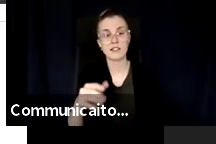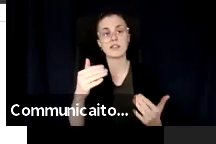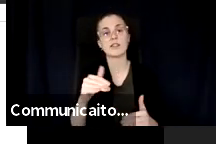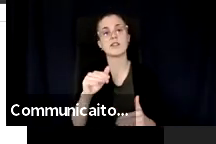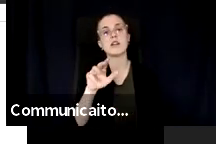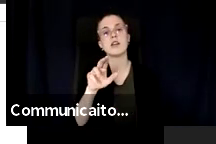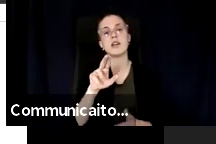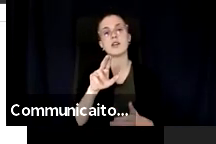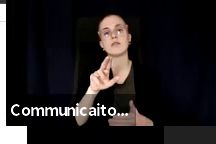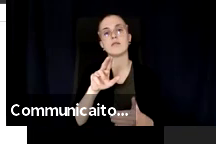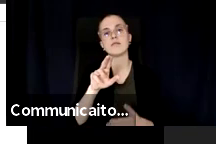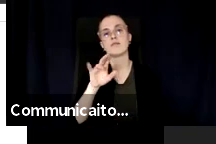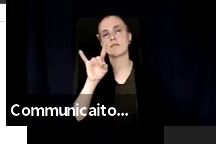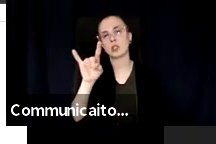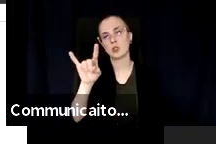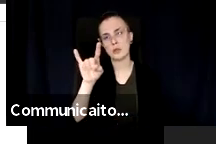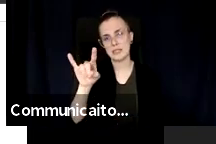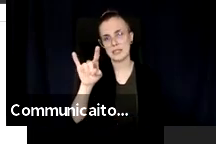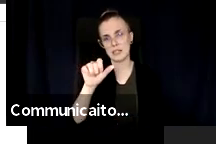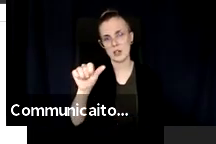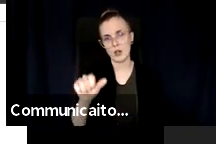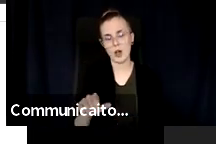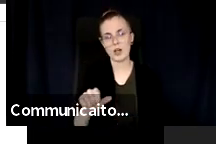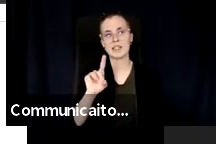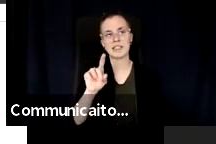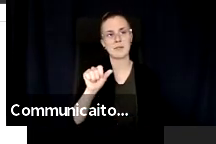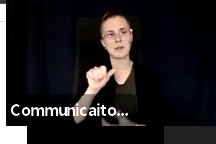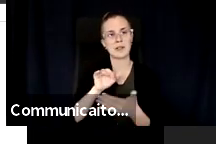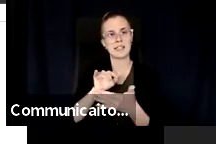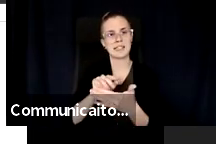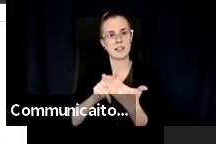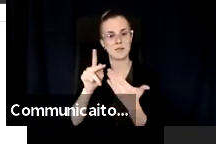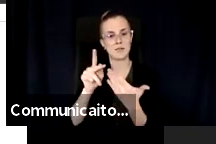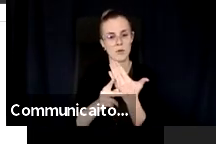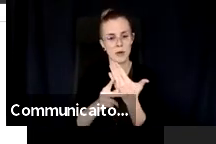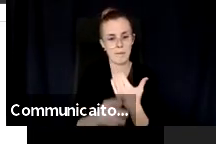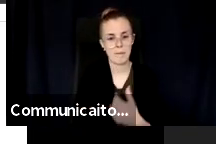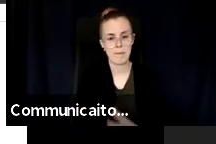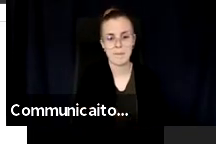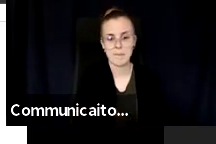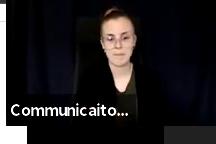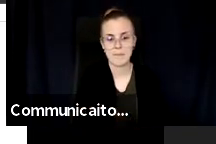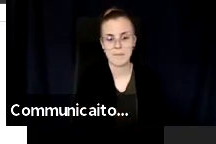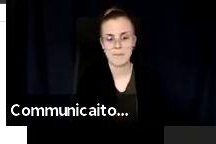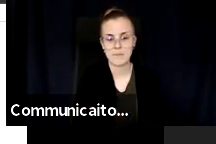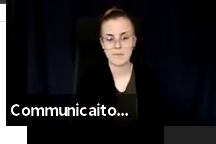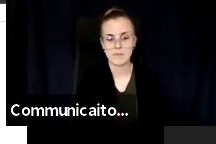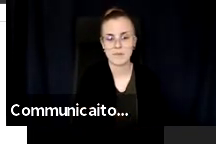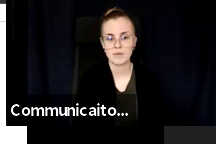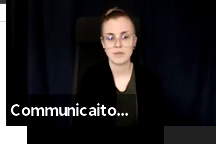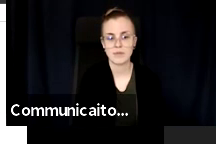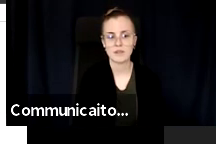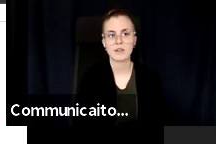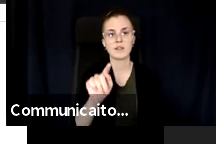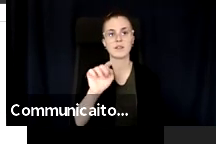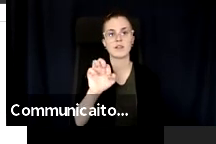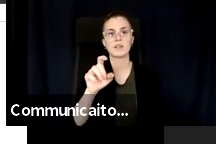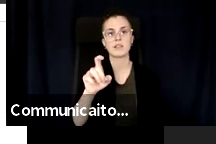Texas at Austin, Disability Studies Program, Texas Department of Transportation, our lead